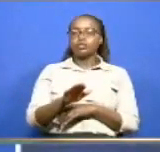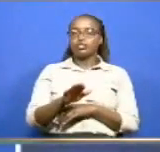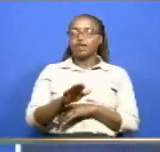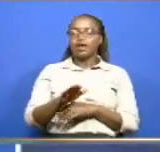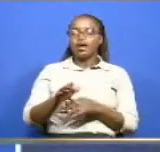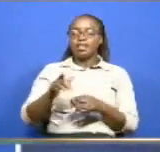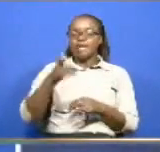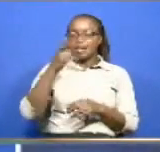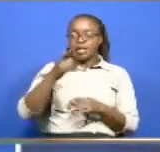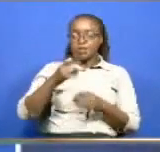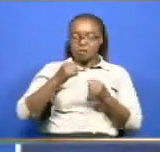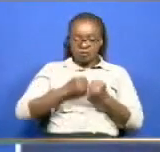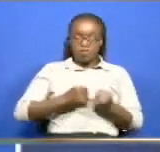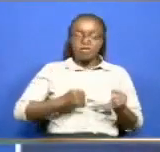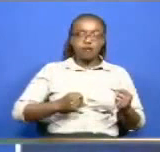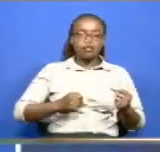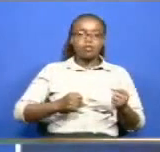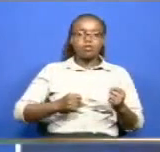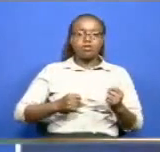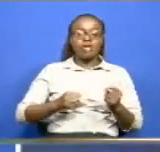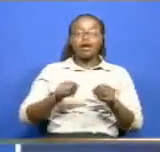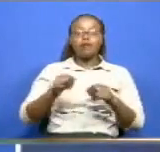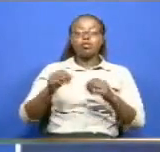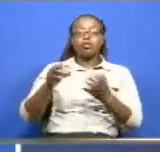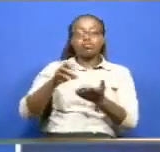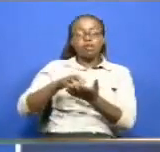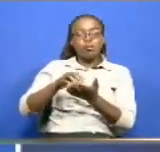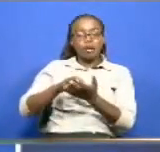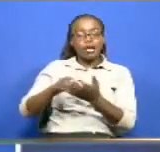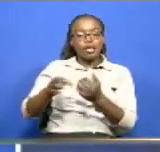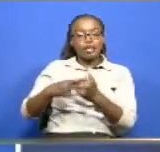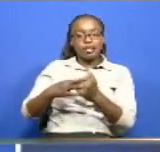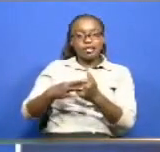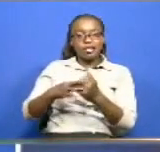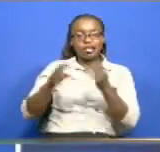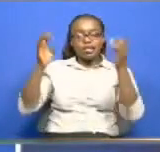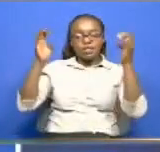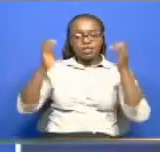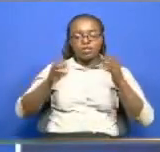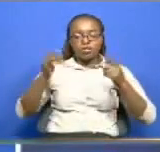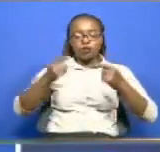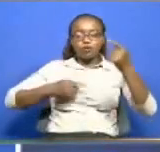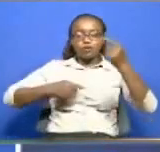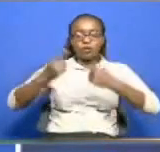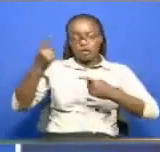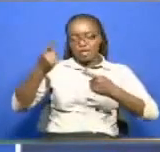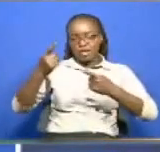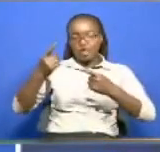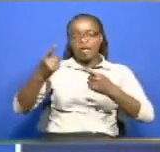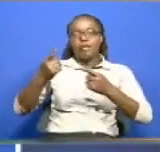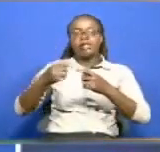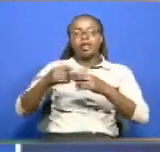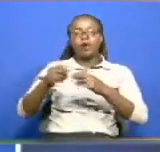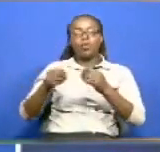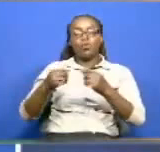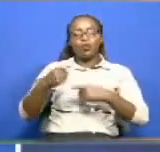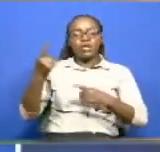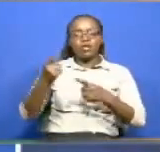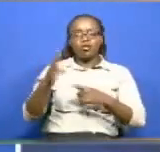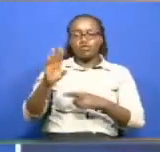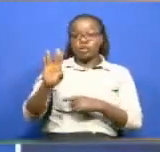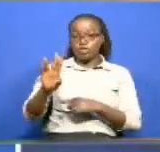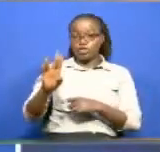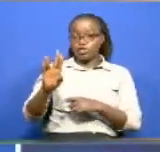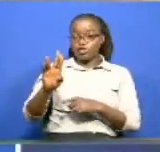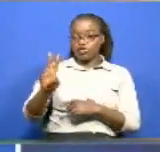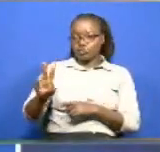race in the eighth position. Ethiopia's Shura Kitata clinched the 2020 title after completing the 42-kilometer event